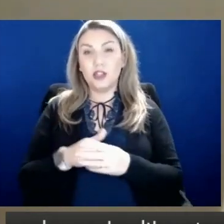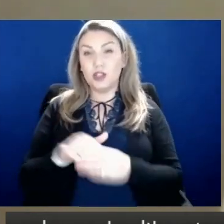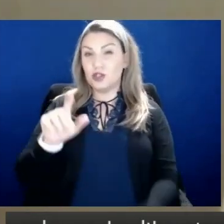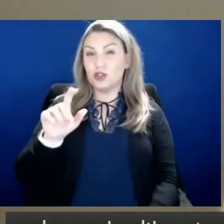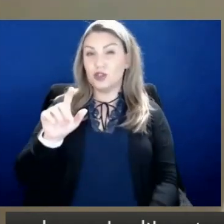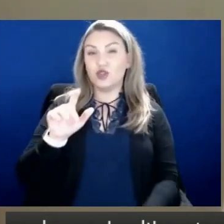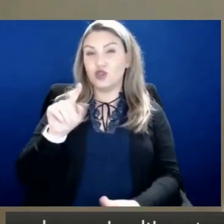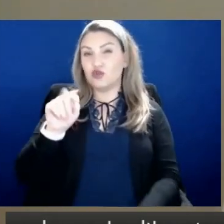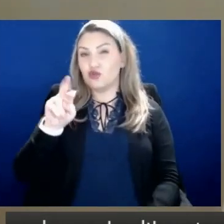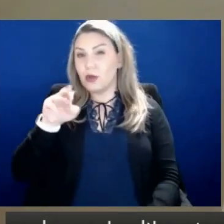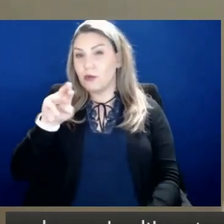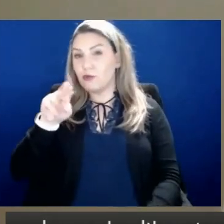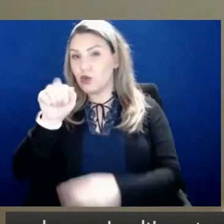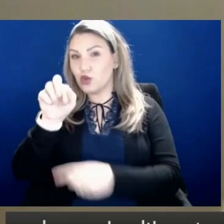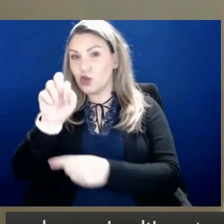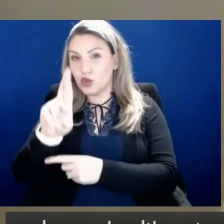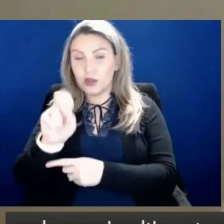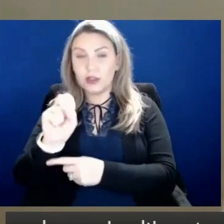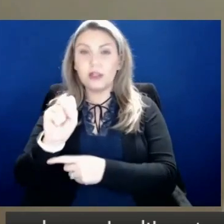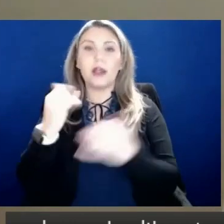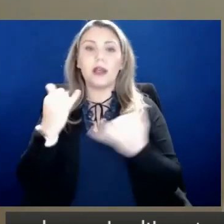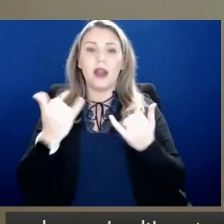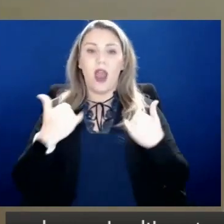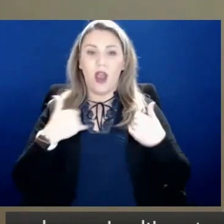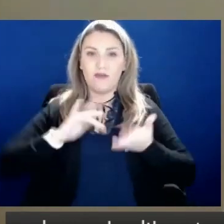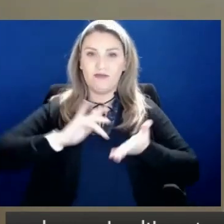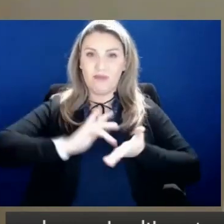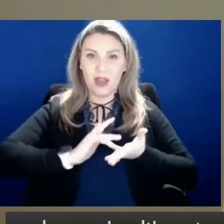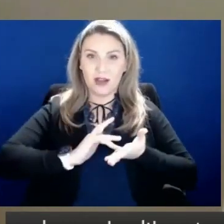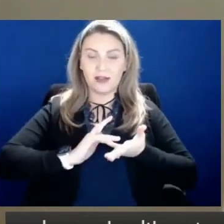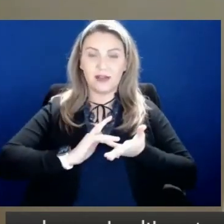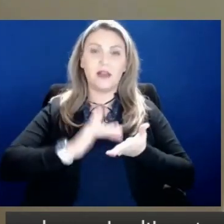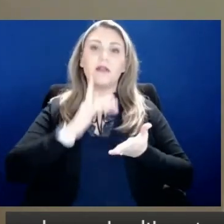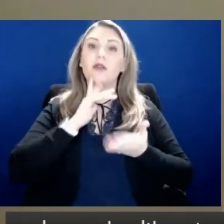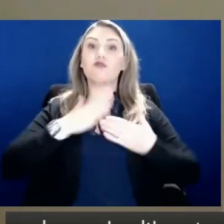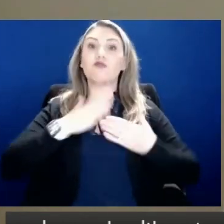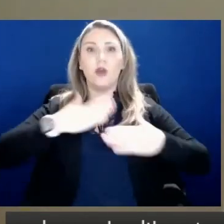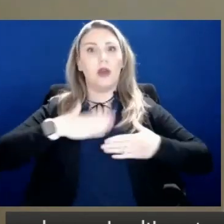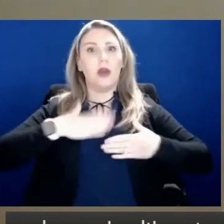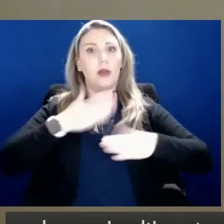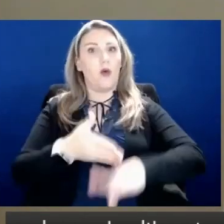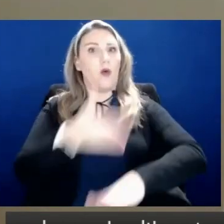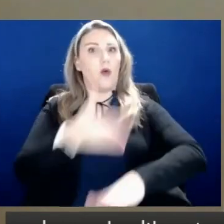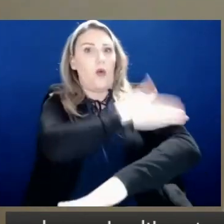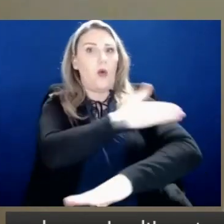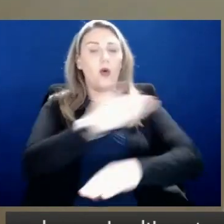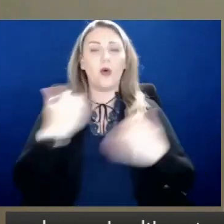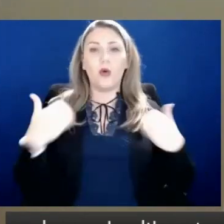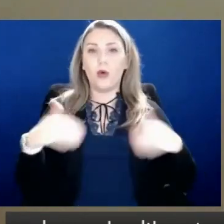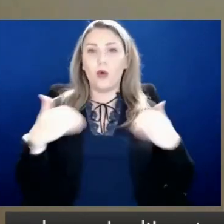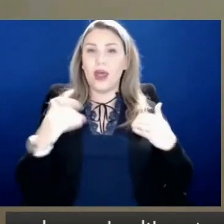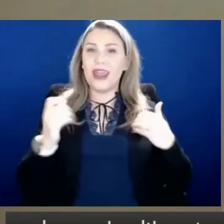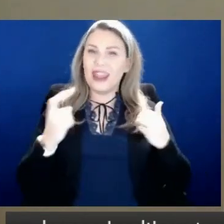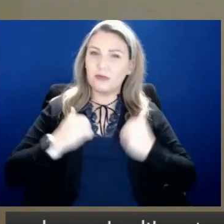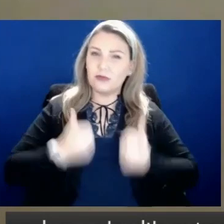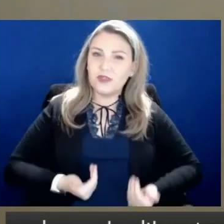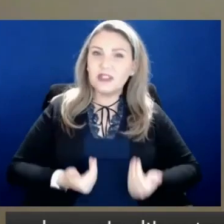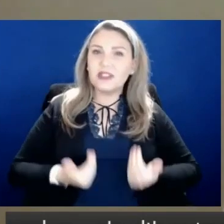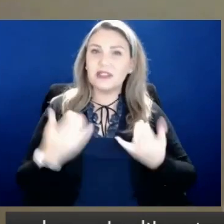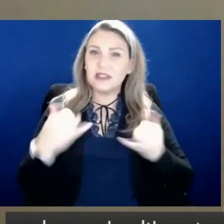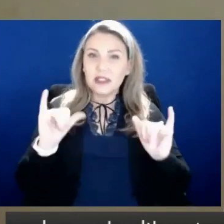on medication for them. My breathing's a lot better. I still have a little bit of fatigue,